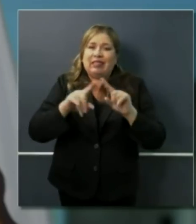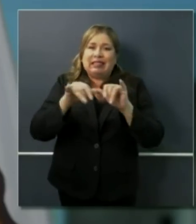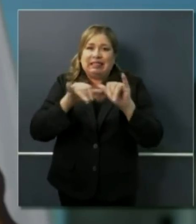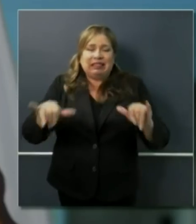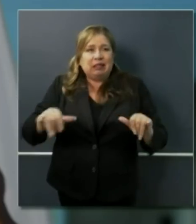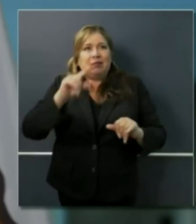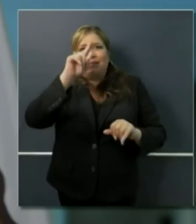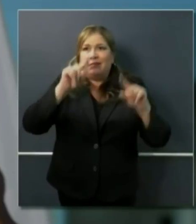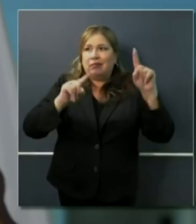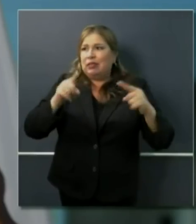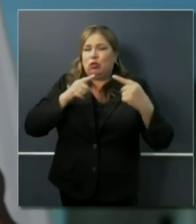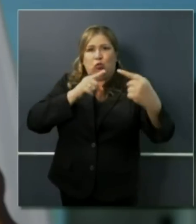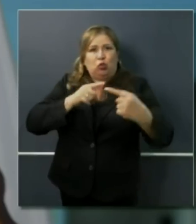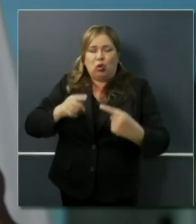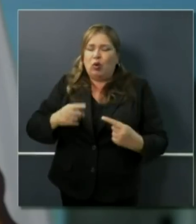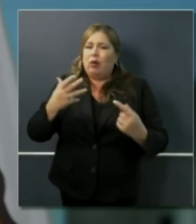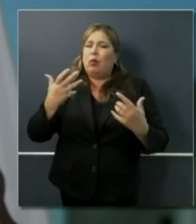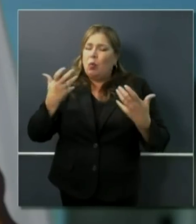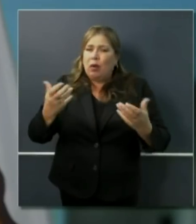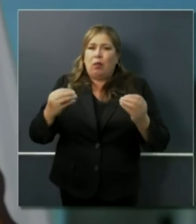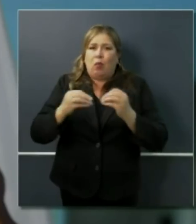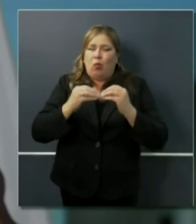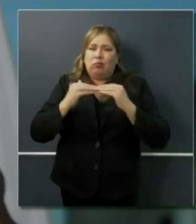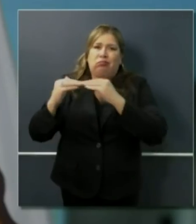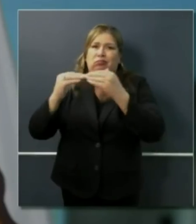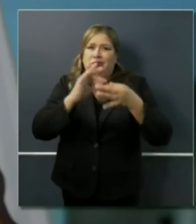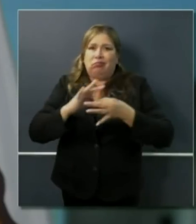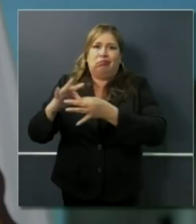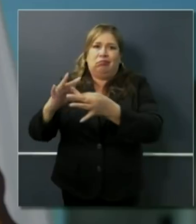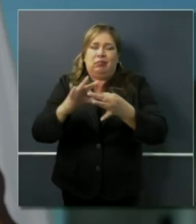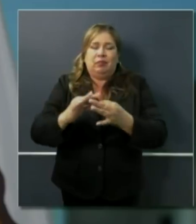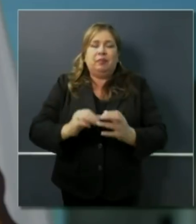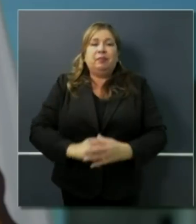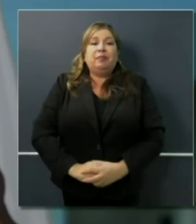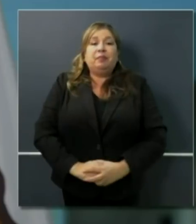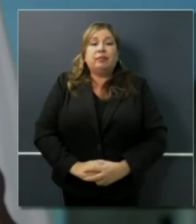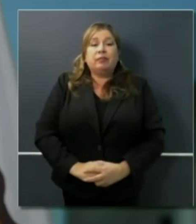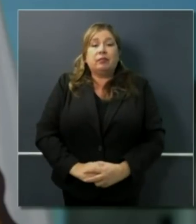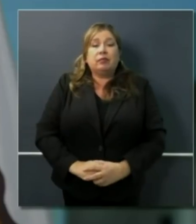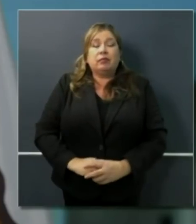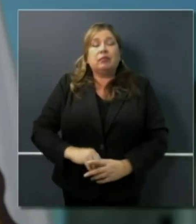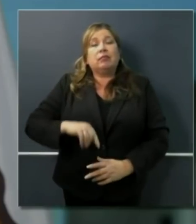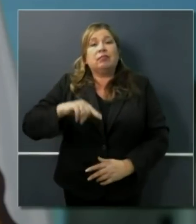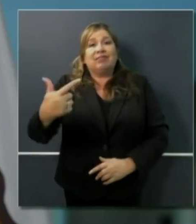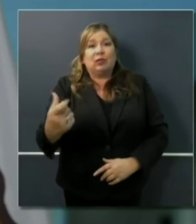are struggling to make things work. Kathleen Ronayne, AP.